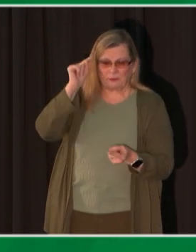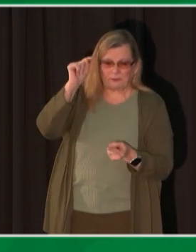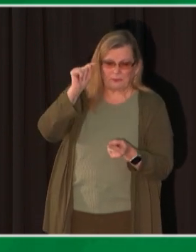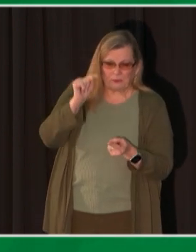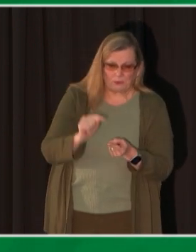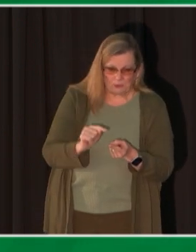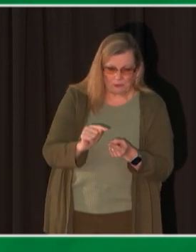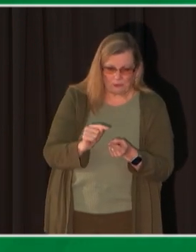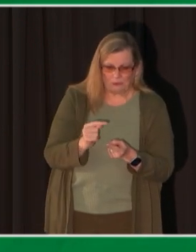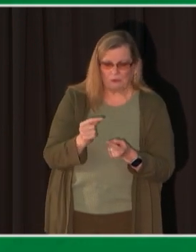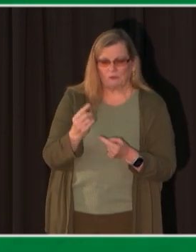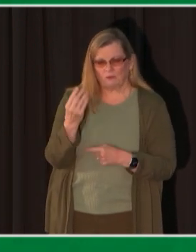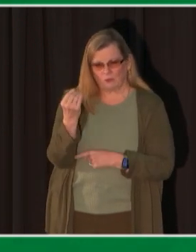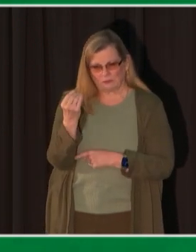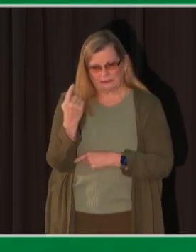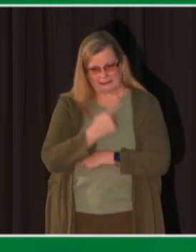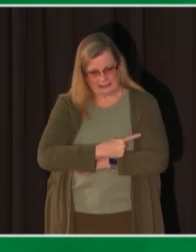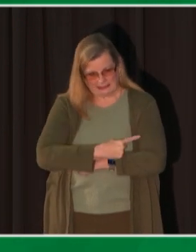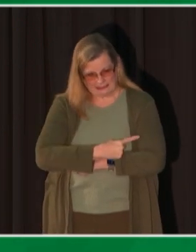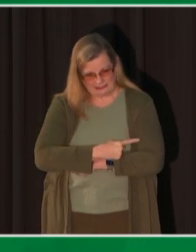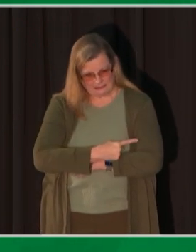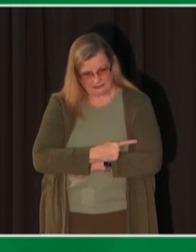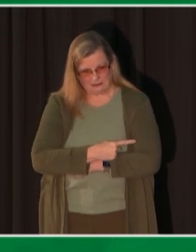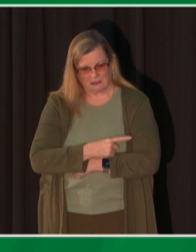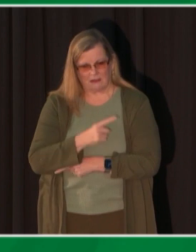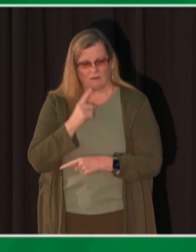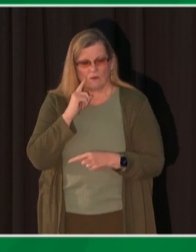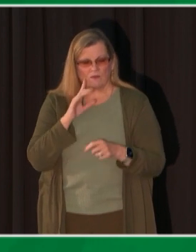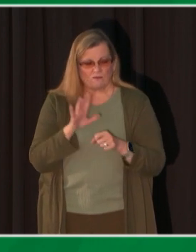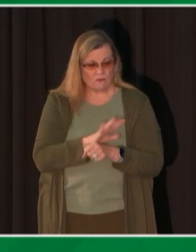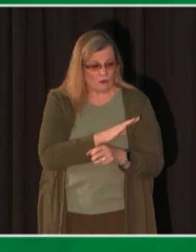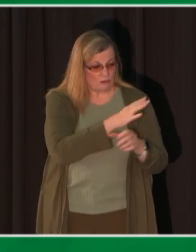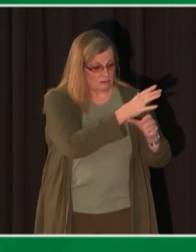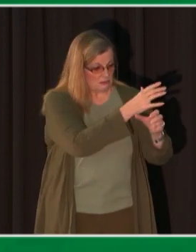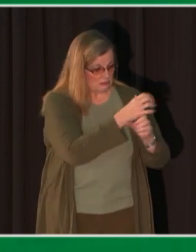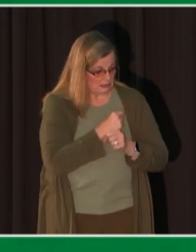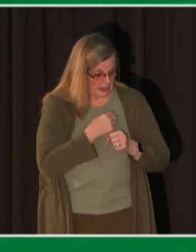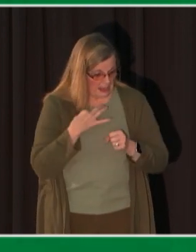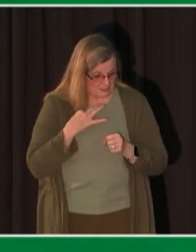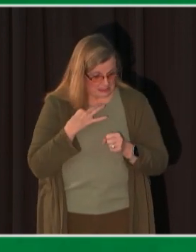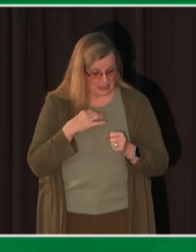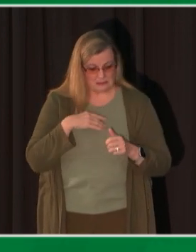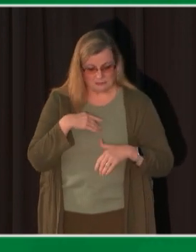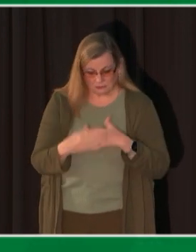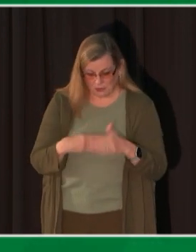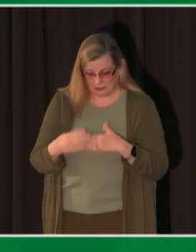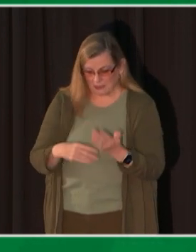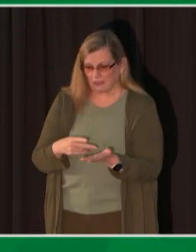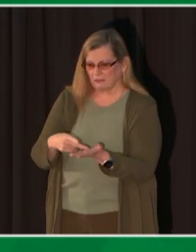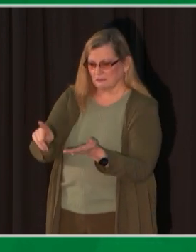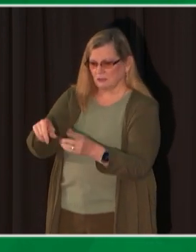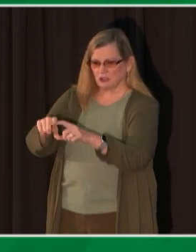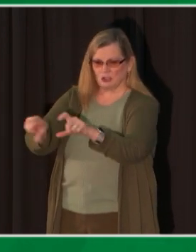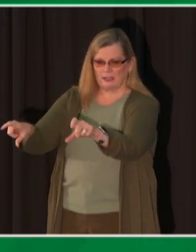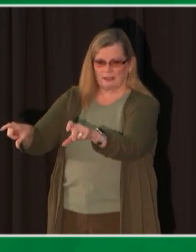to 14 days to process claims. We have also produced a pretty